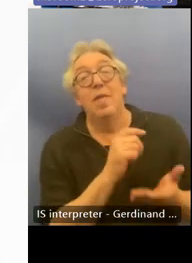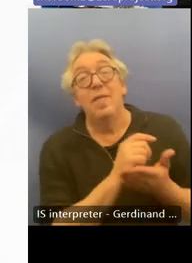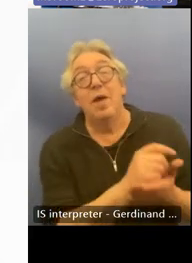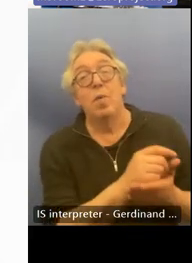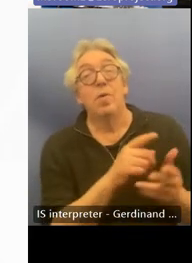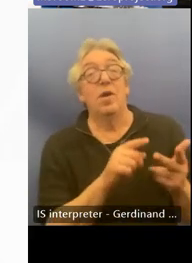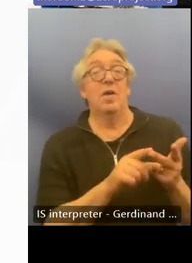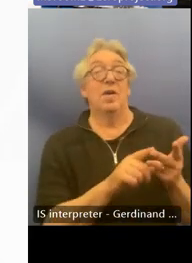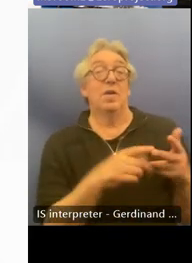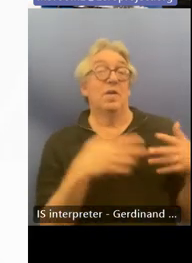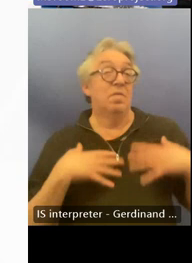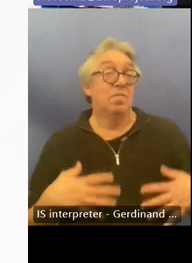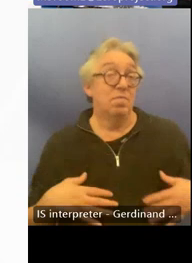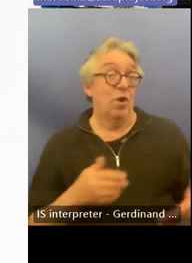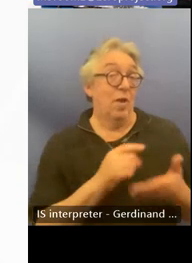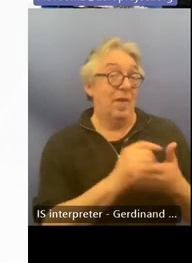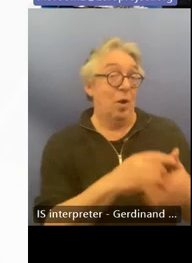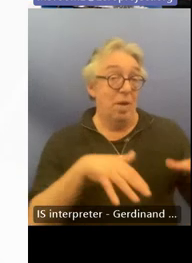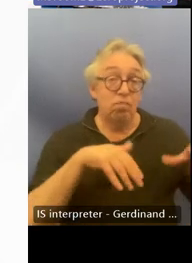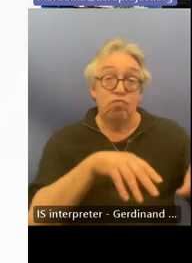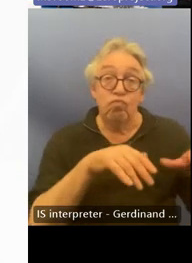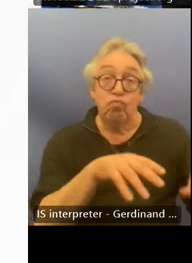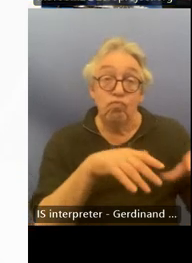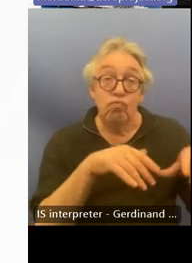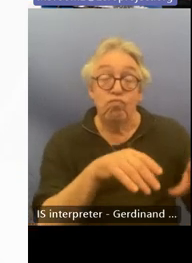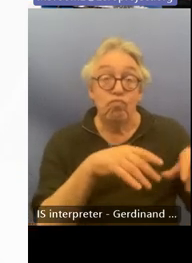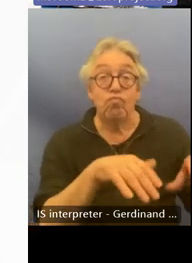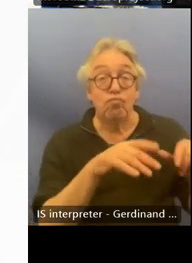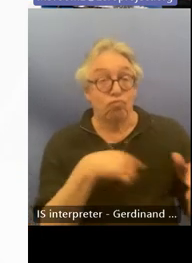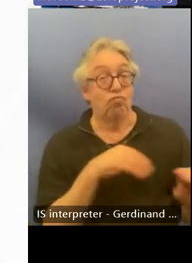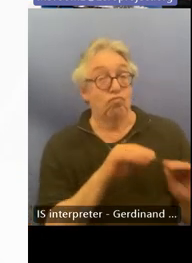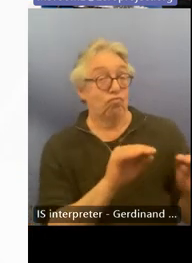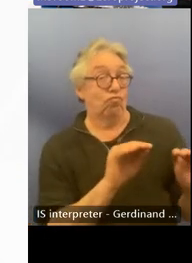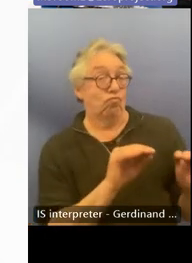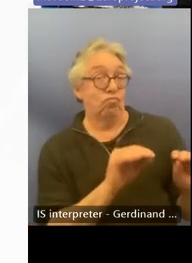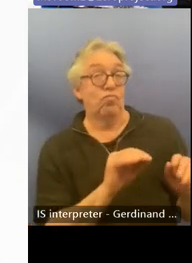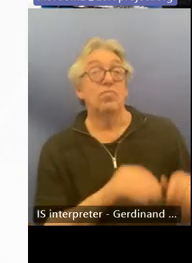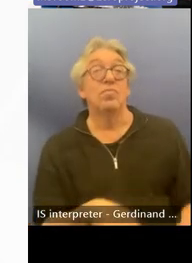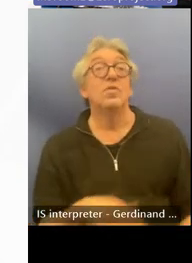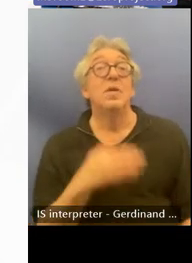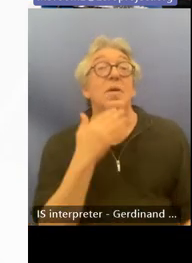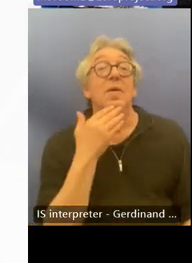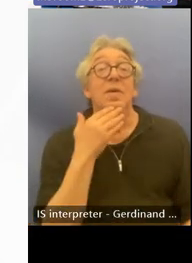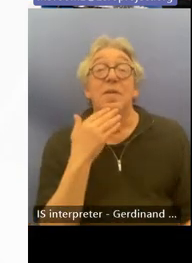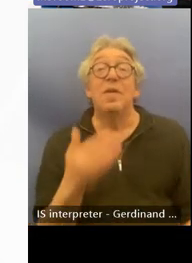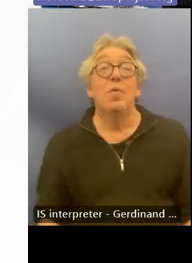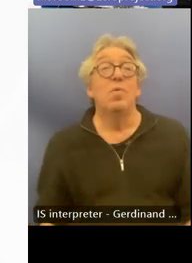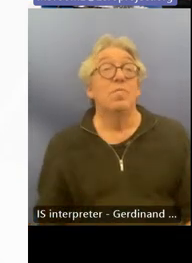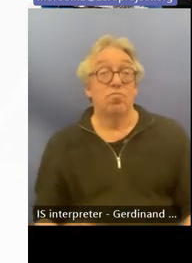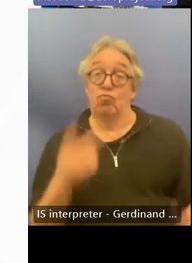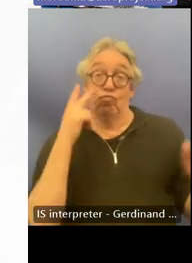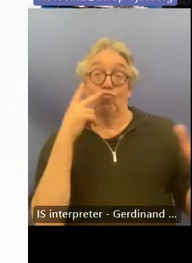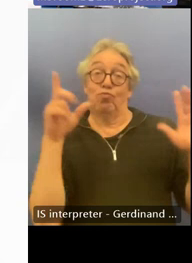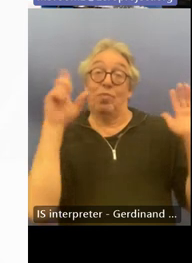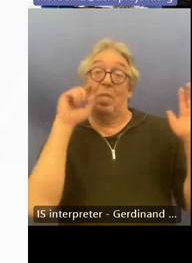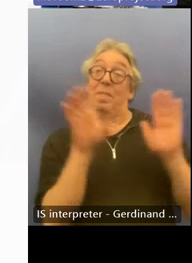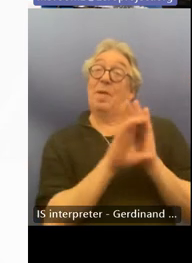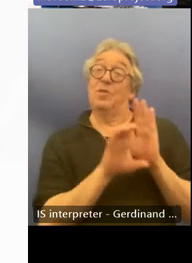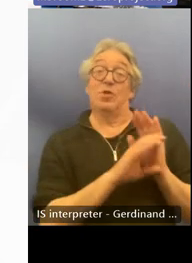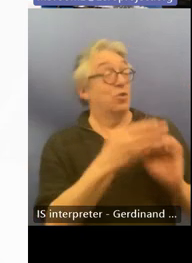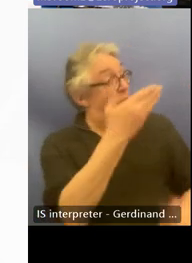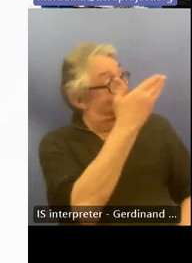can support their children in their school. Yep. Thank you. The pictures is some activity of